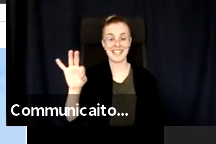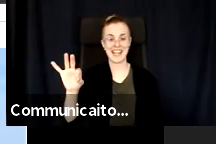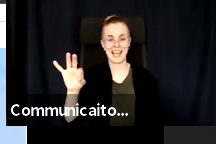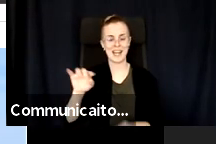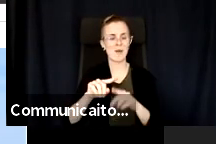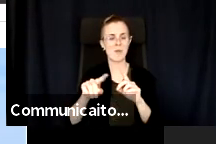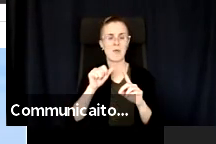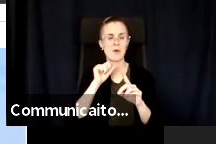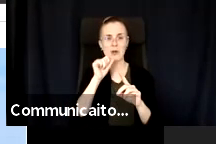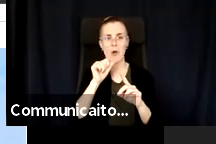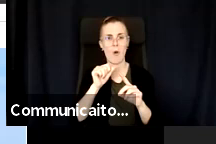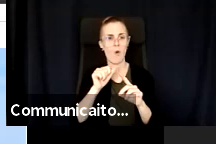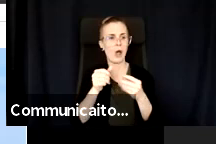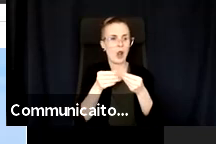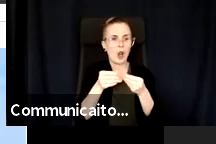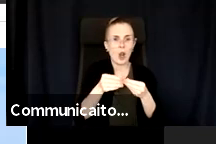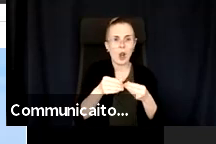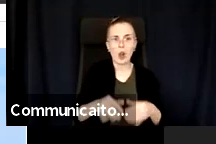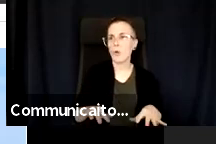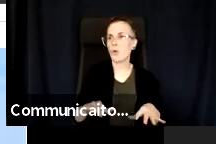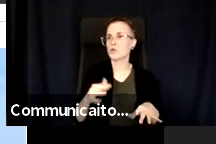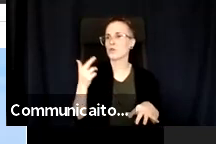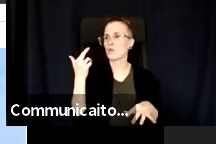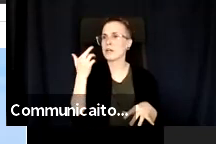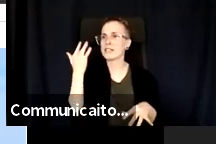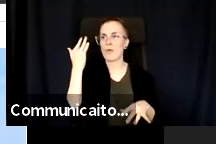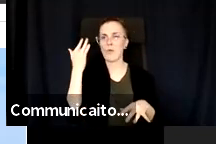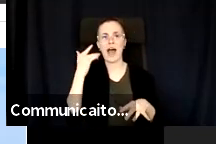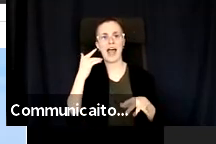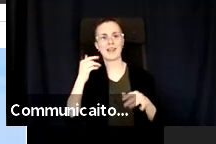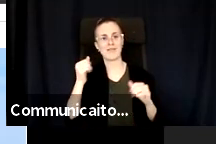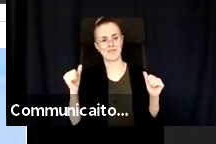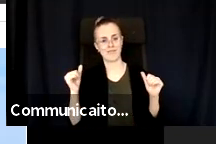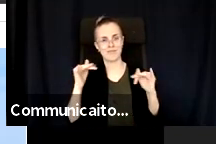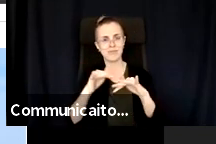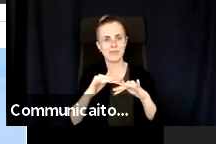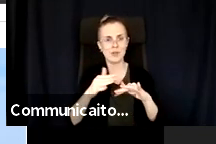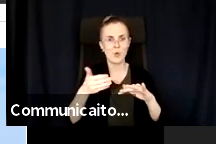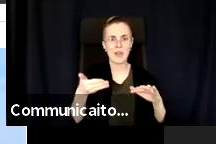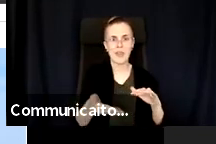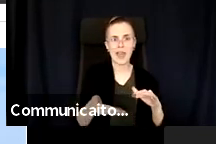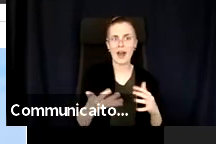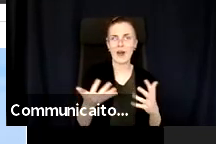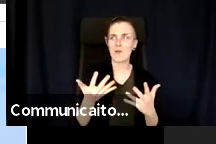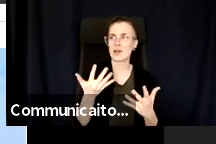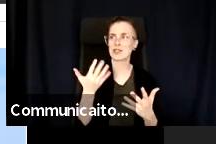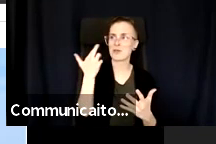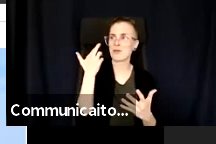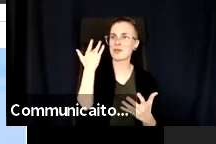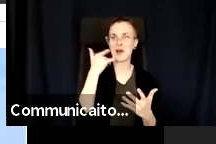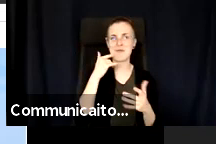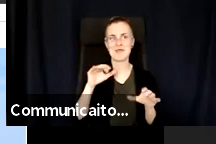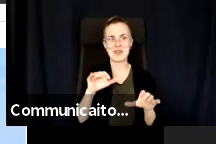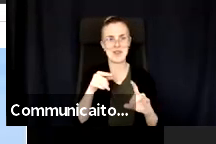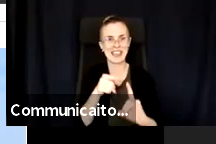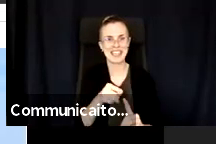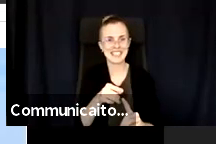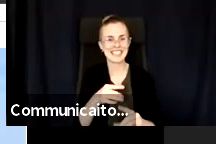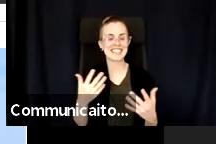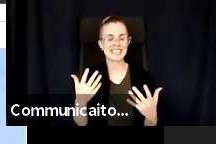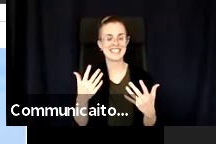sight of what we are there for and the cause that we are there for. And we proceed when it comes